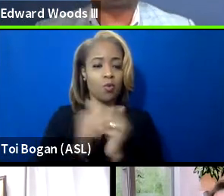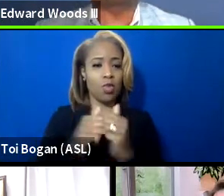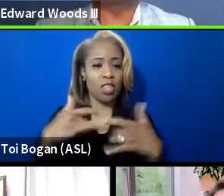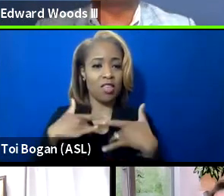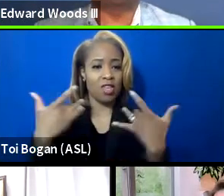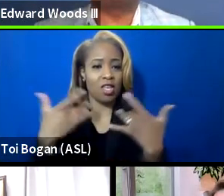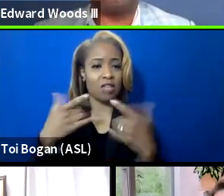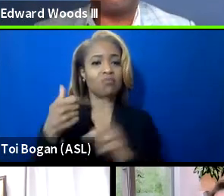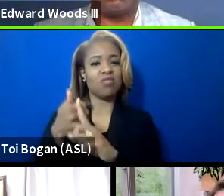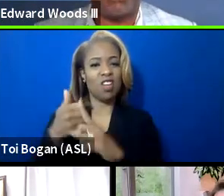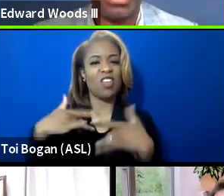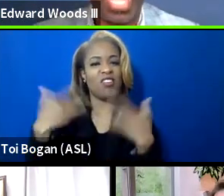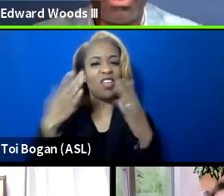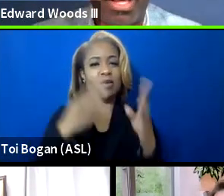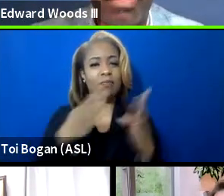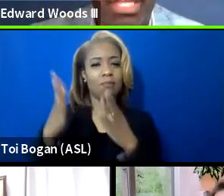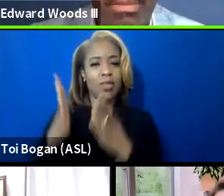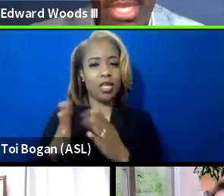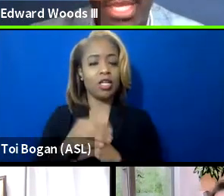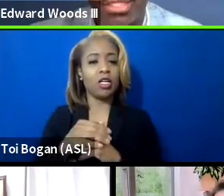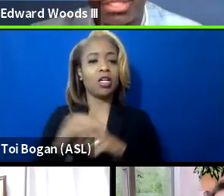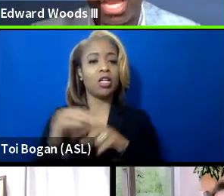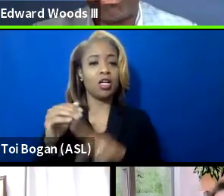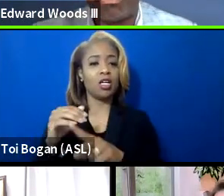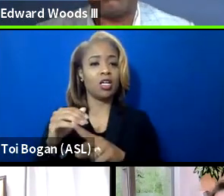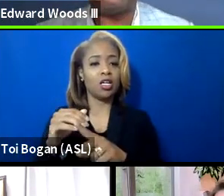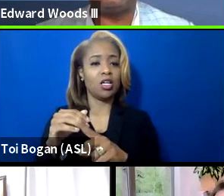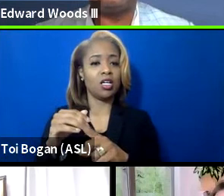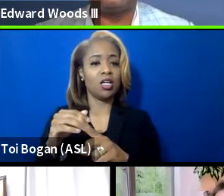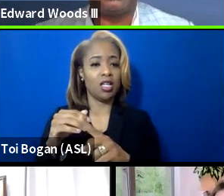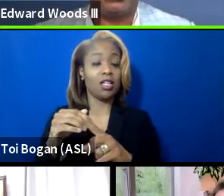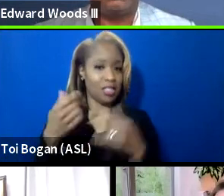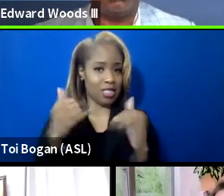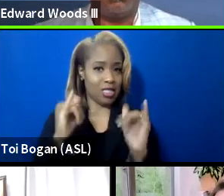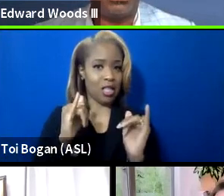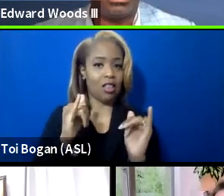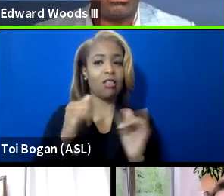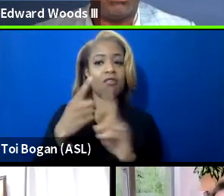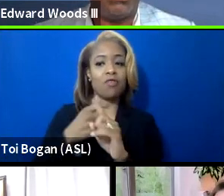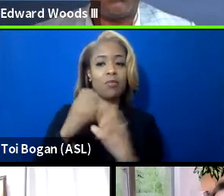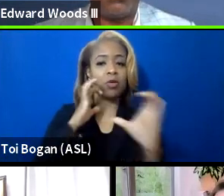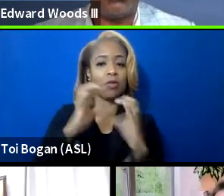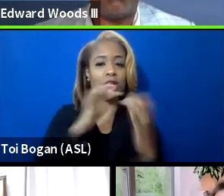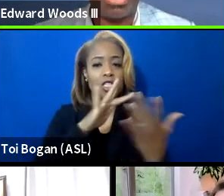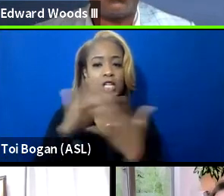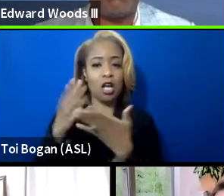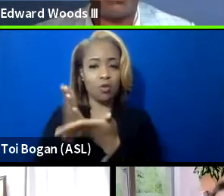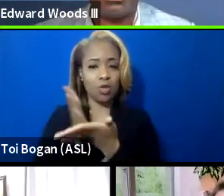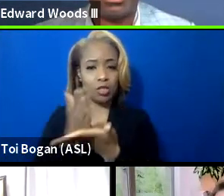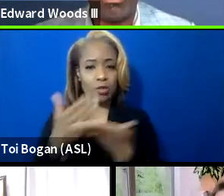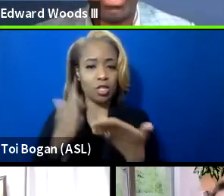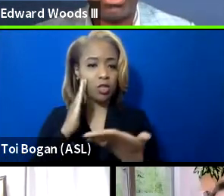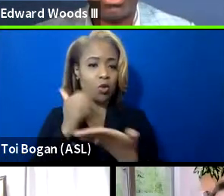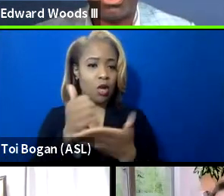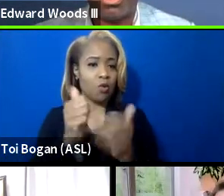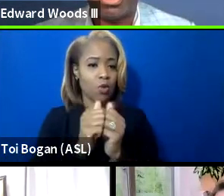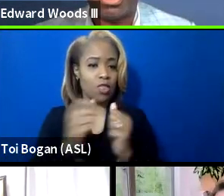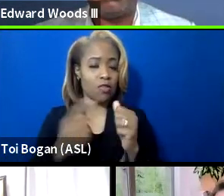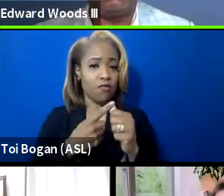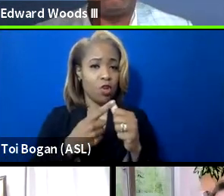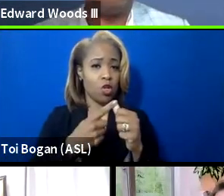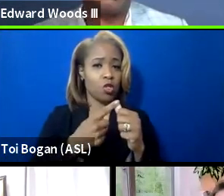planner. She's coming out of the communications and outreach budget, and she'll be assisting with the first round of public